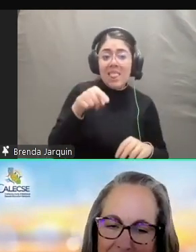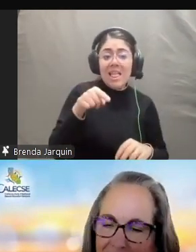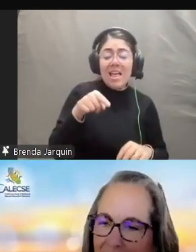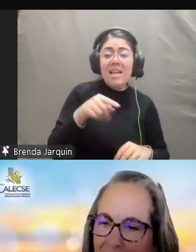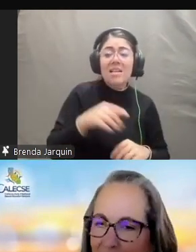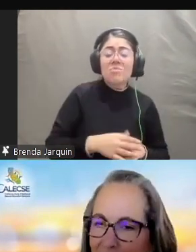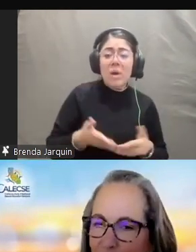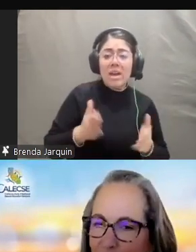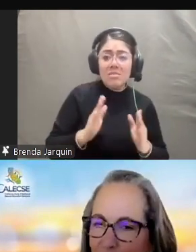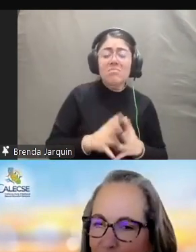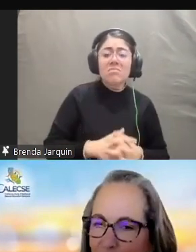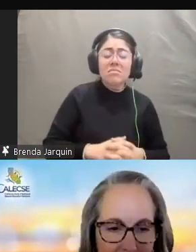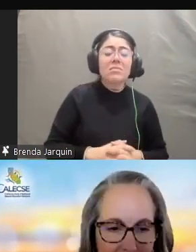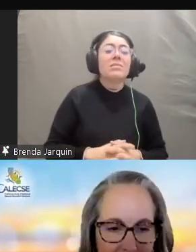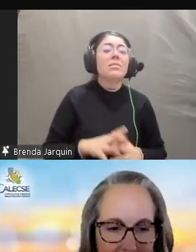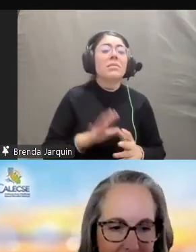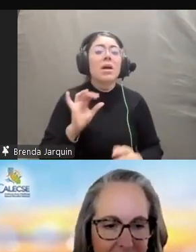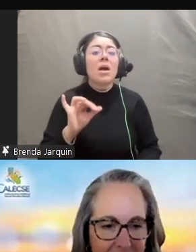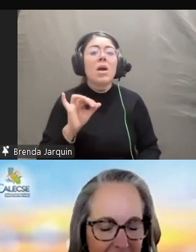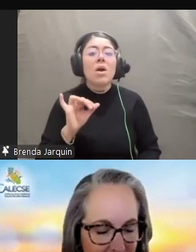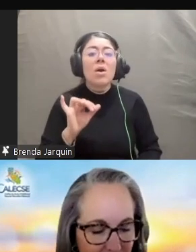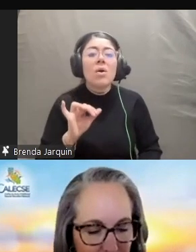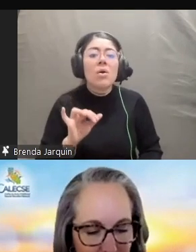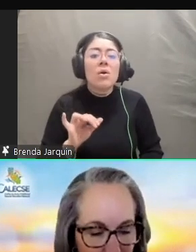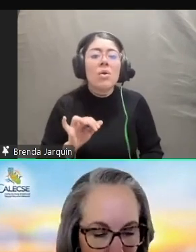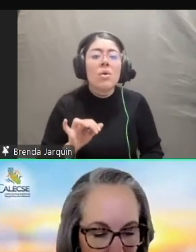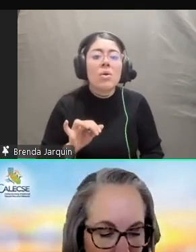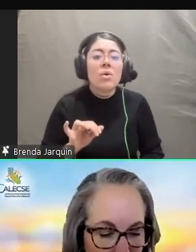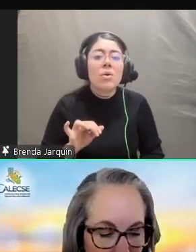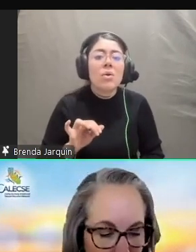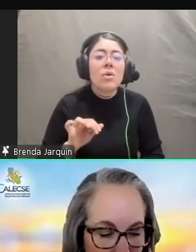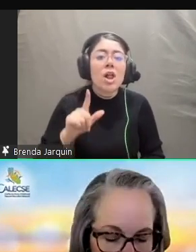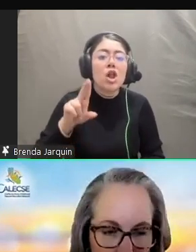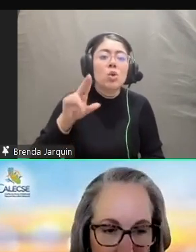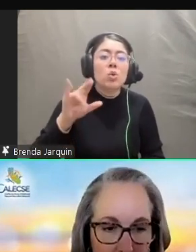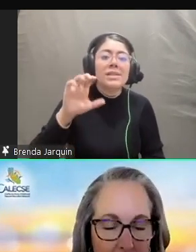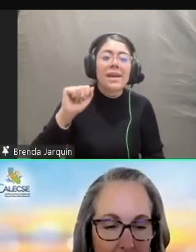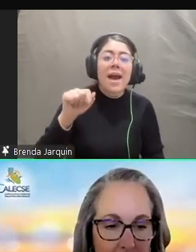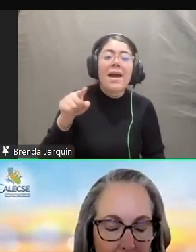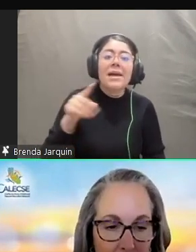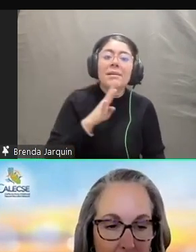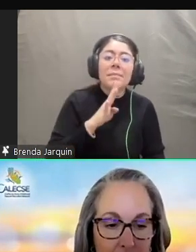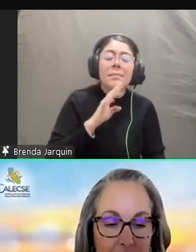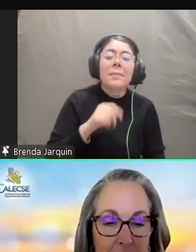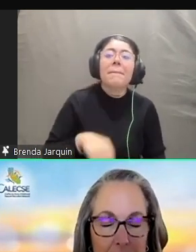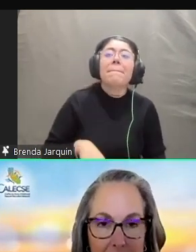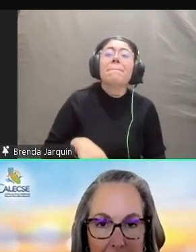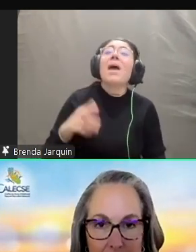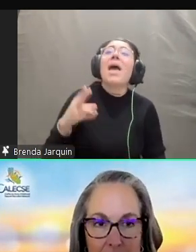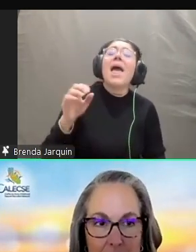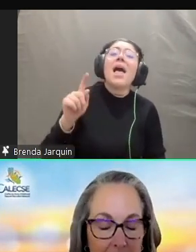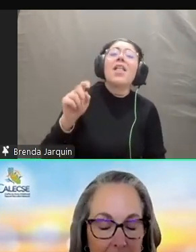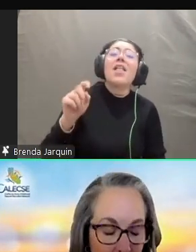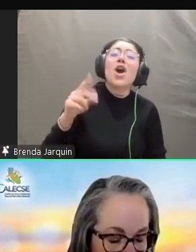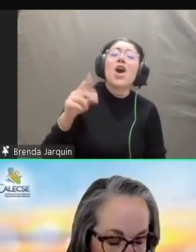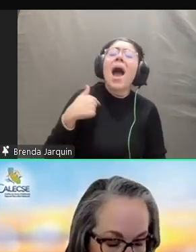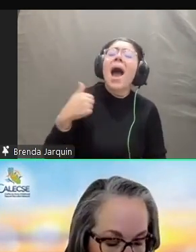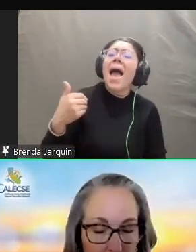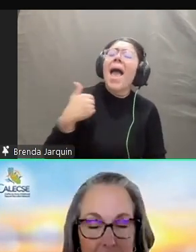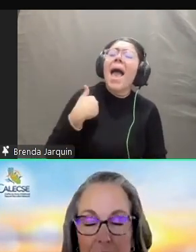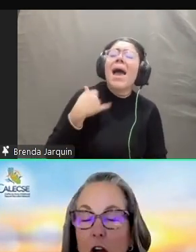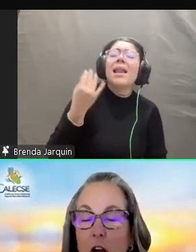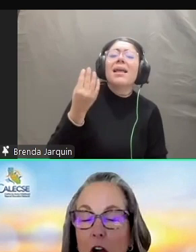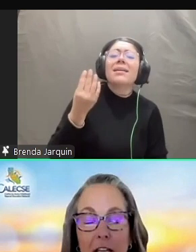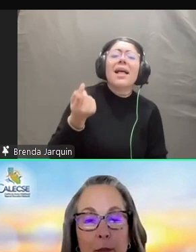I don't see any other. Heather, I had a little reflection just on, just Heather's,